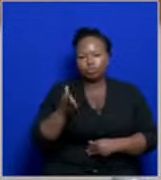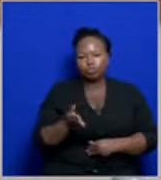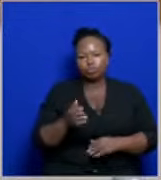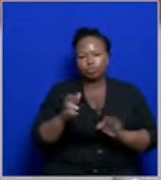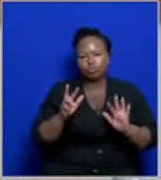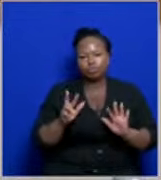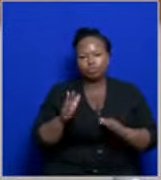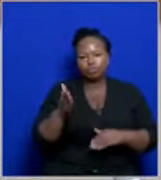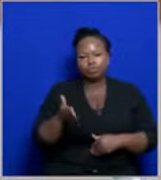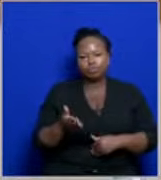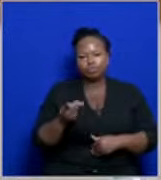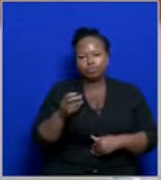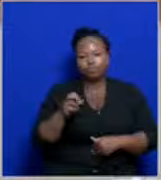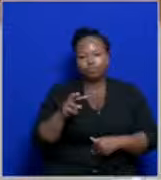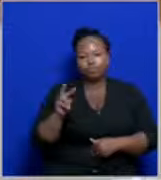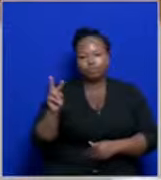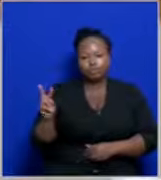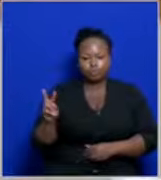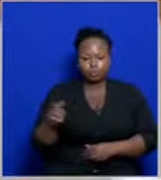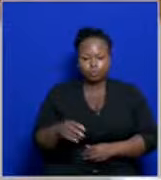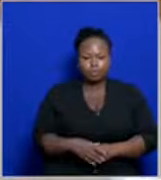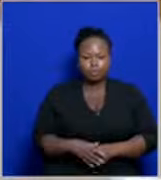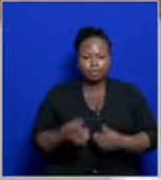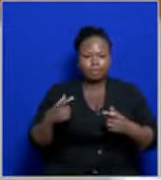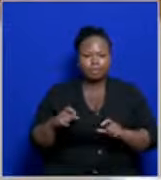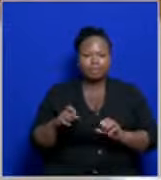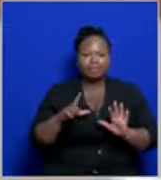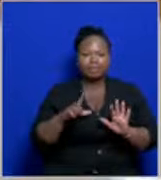72/8/2022. At paragraph 76, you state,